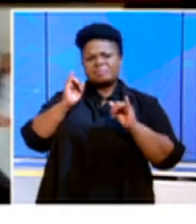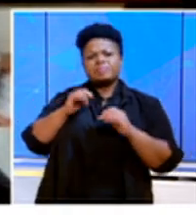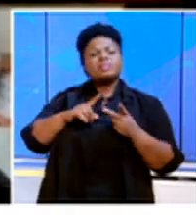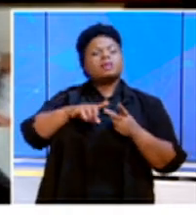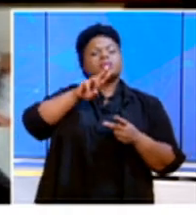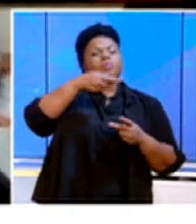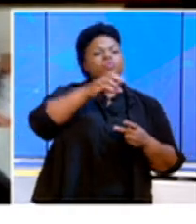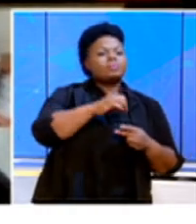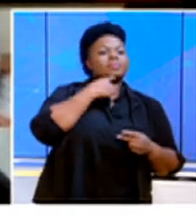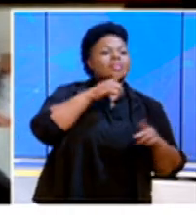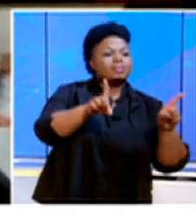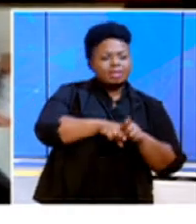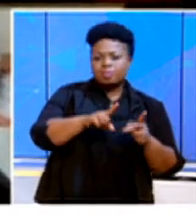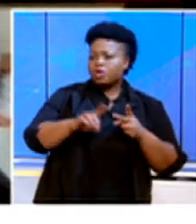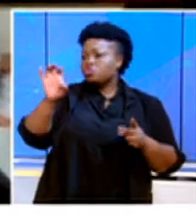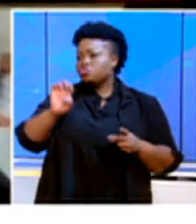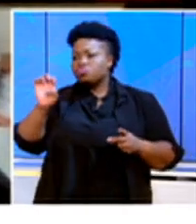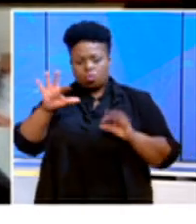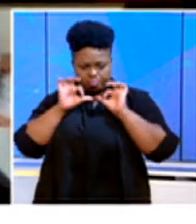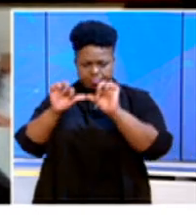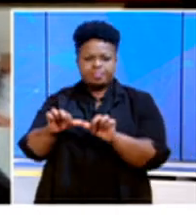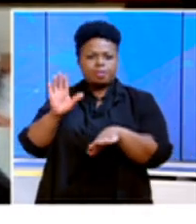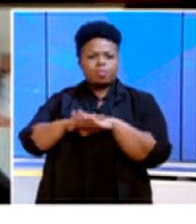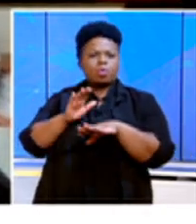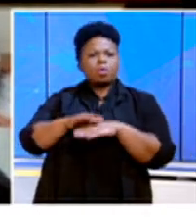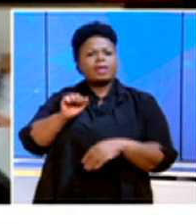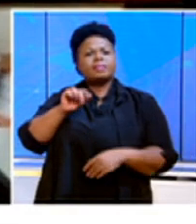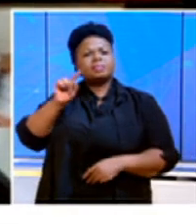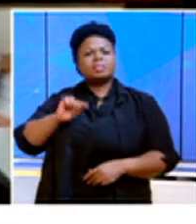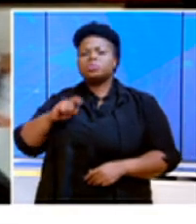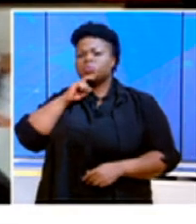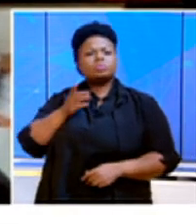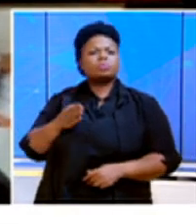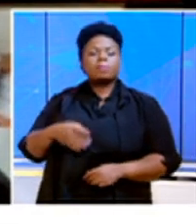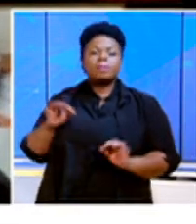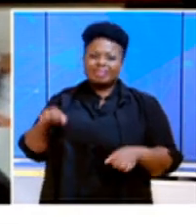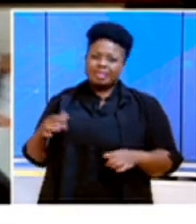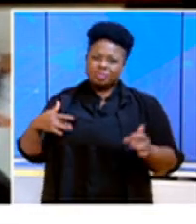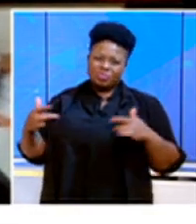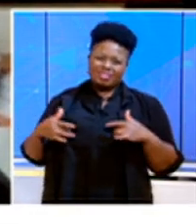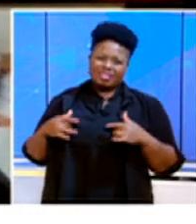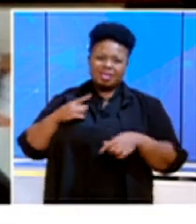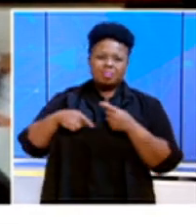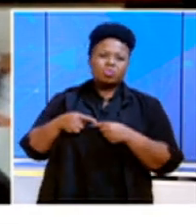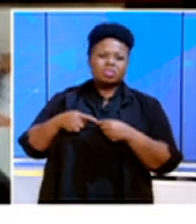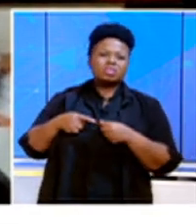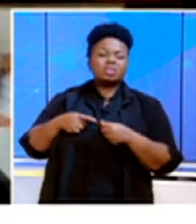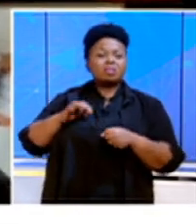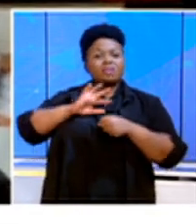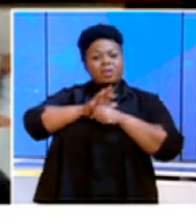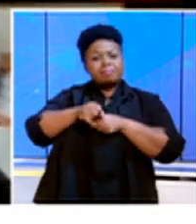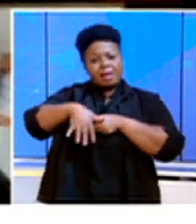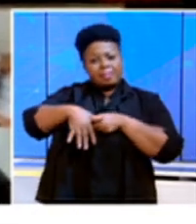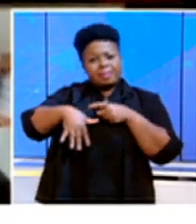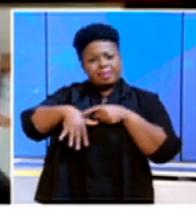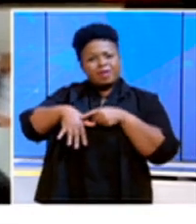WHO said the same. Europe has continued vaccinating with AstraZeneca. So although there are concerns about full